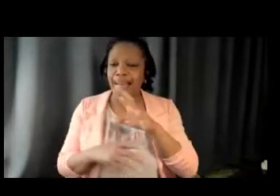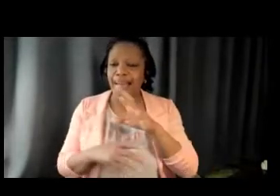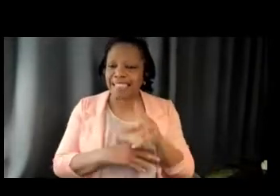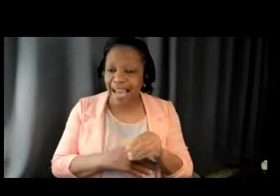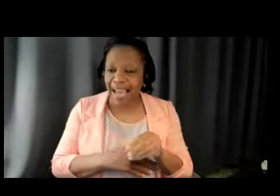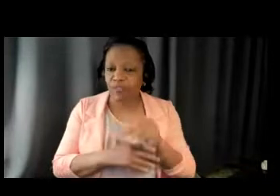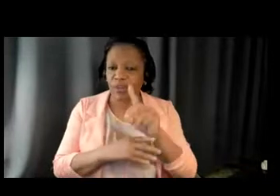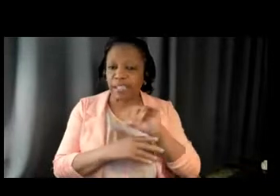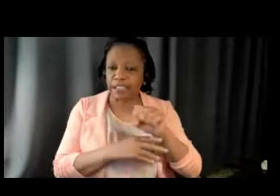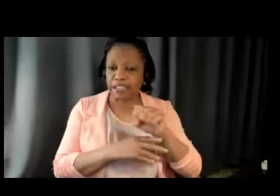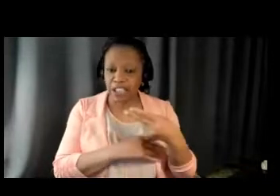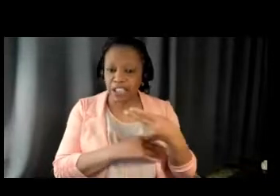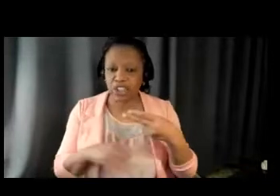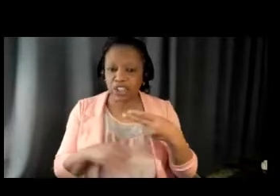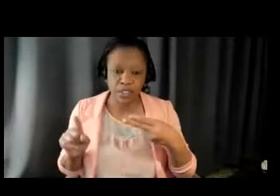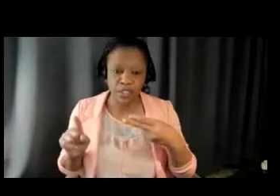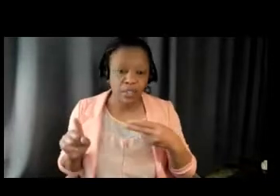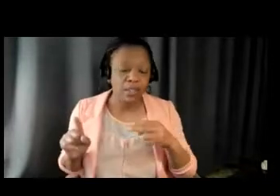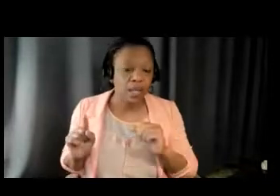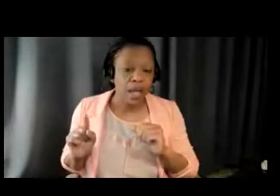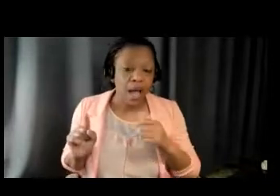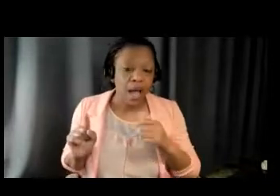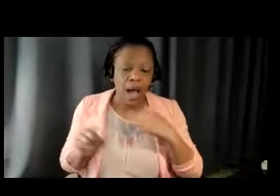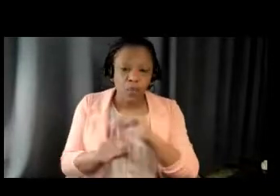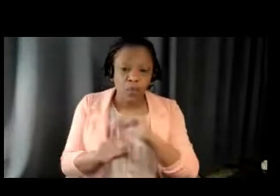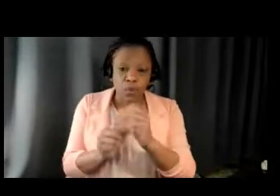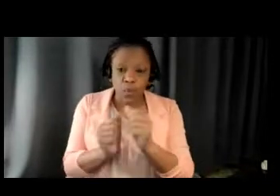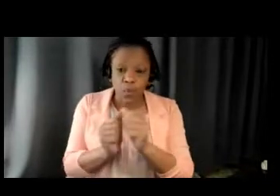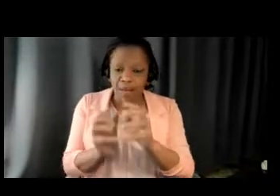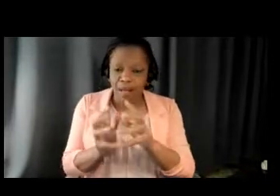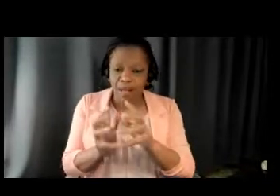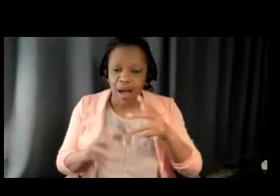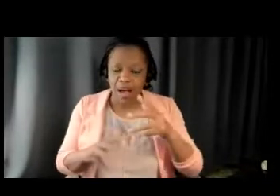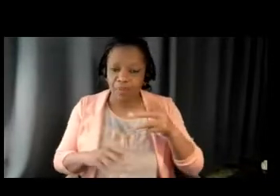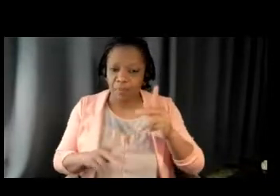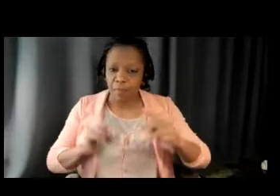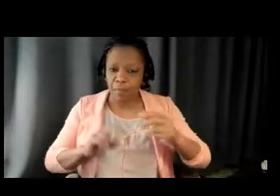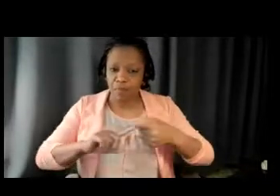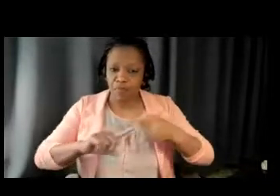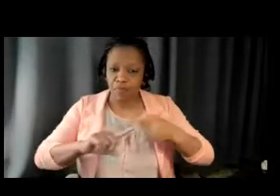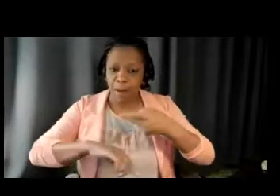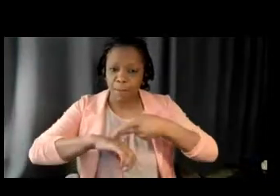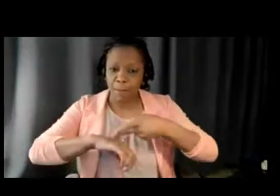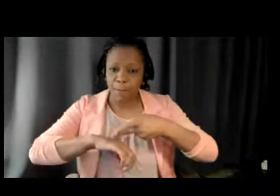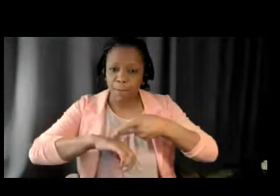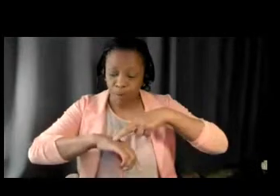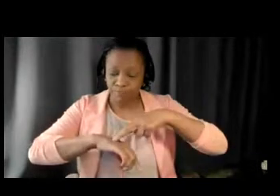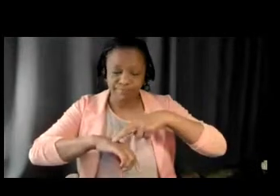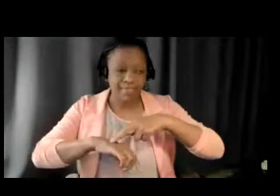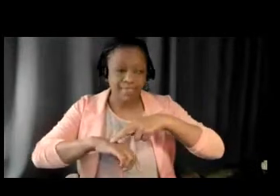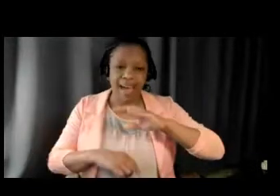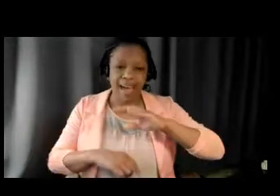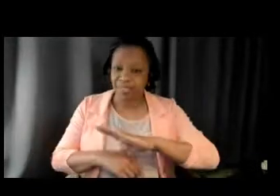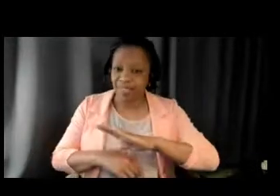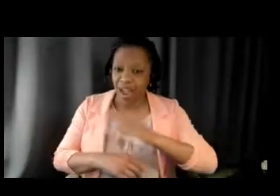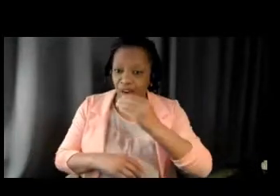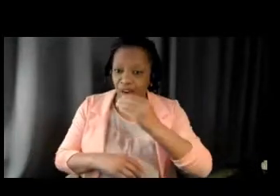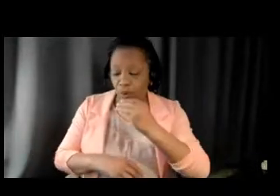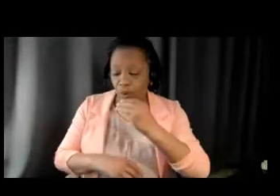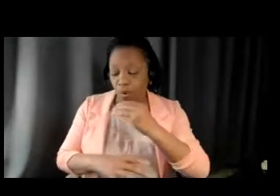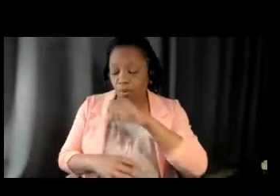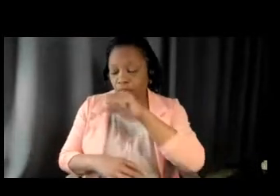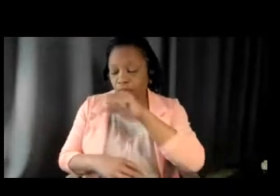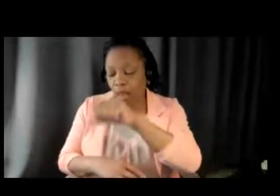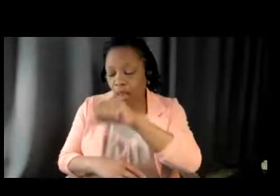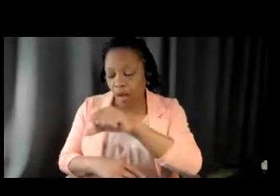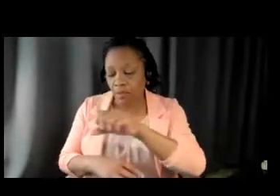looks, but I've worked with a lot of Puerto Rican people, and I love their food. I love all food,